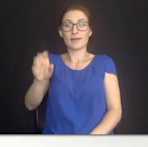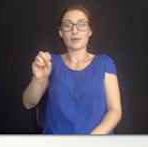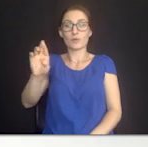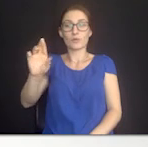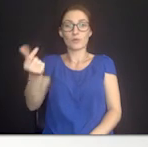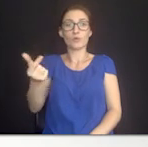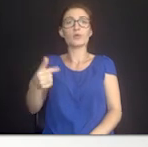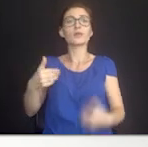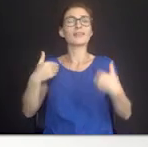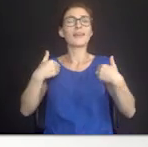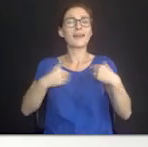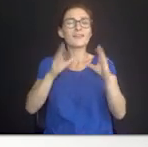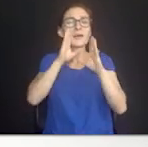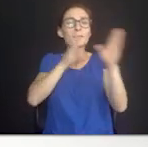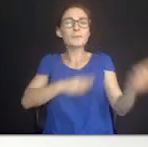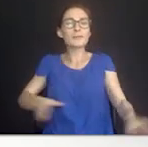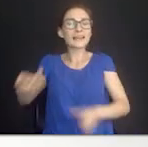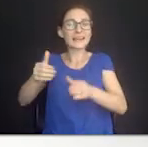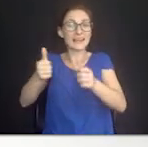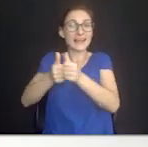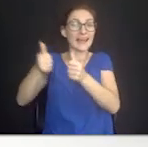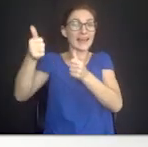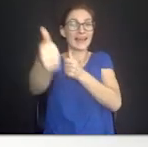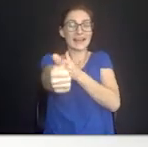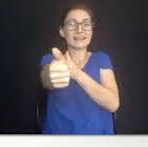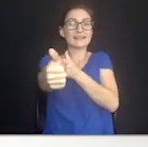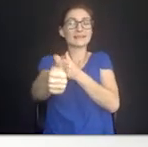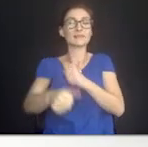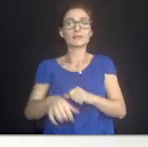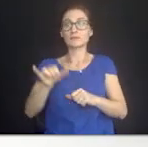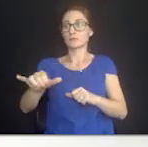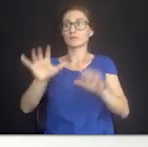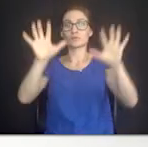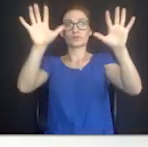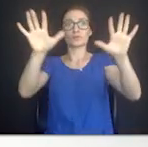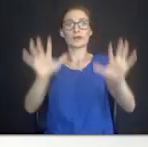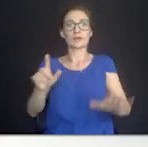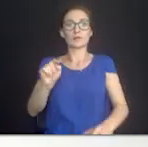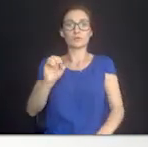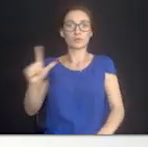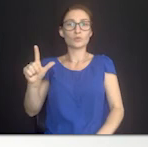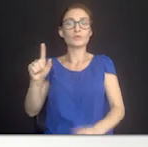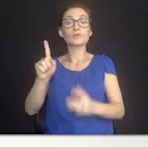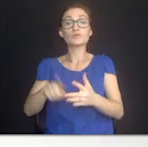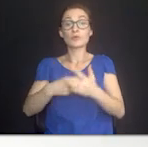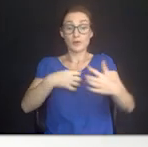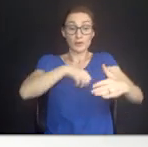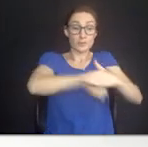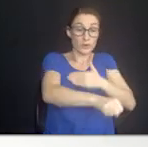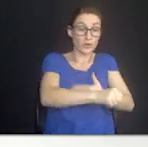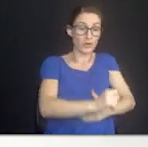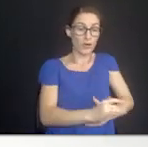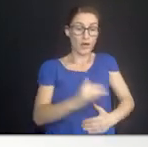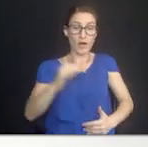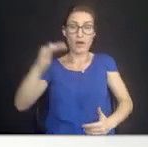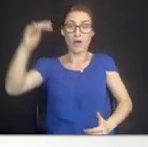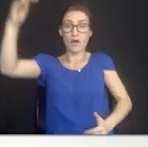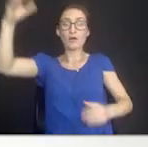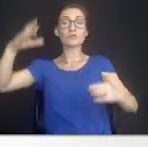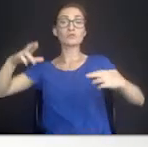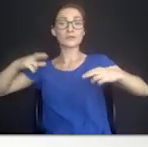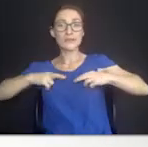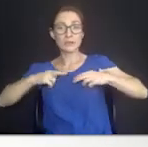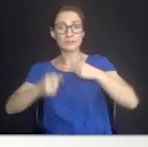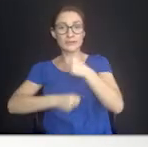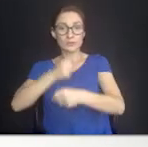They have Planning Ahead, which is it was a great tool when we created the Navigator because it starts from birth to those